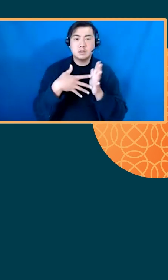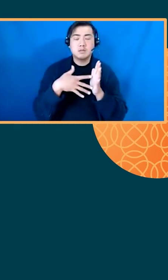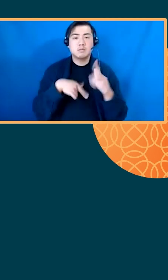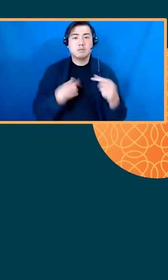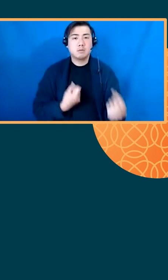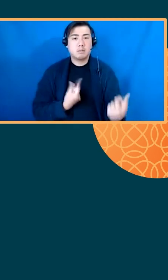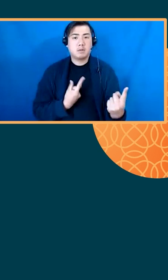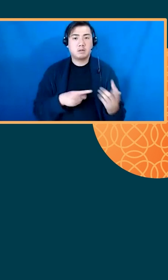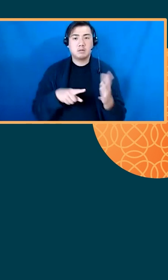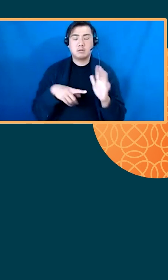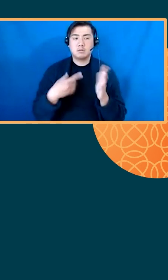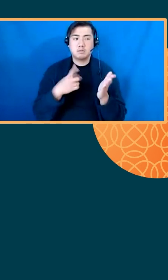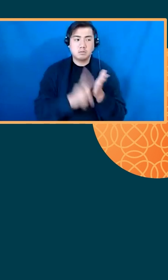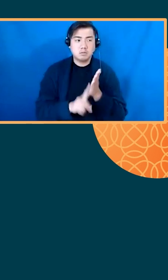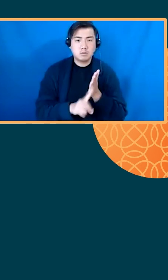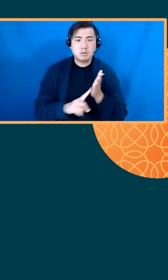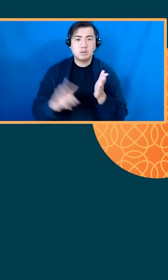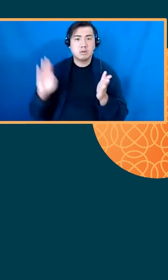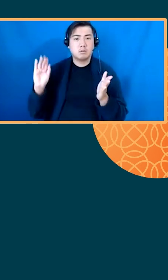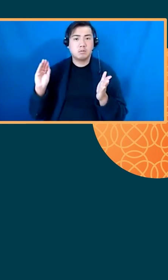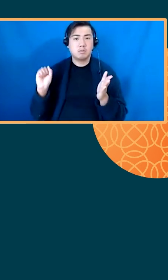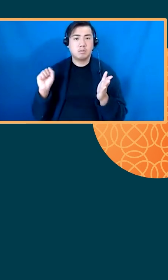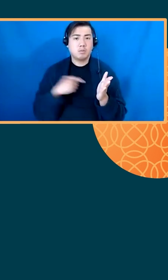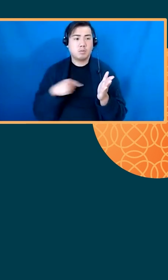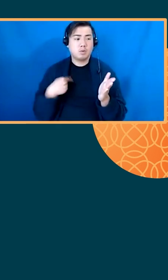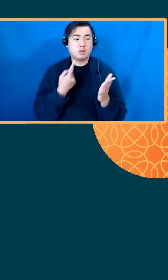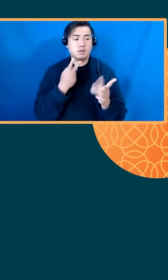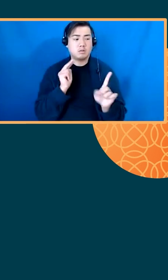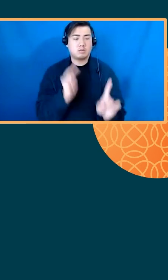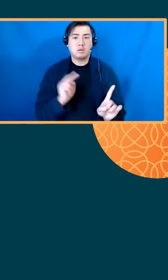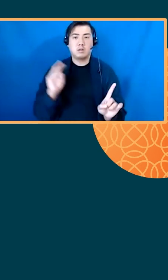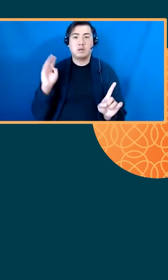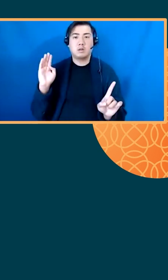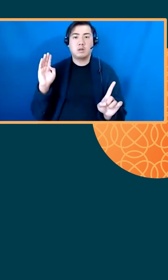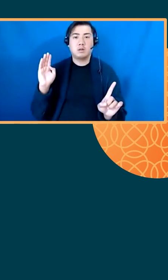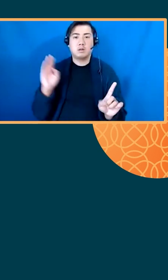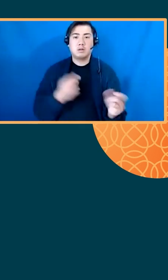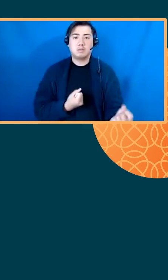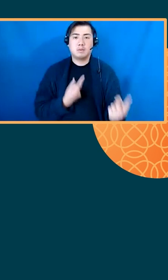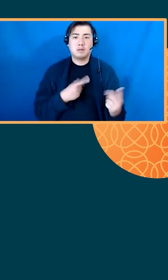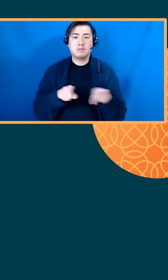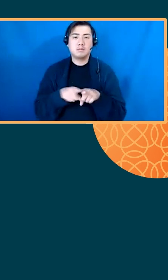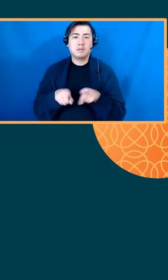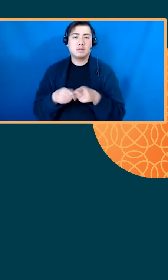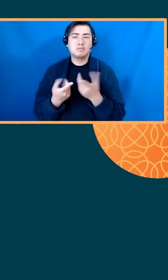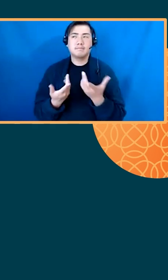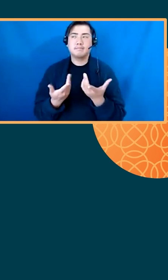we think about how empathy is kind of like a ladder that you climb that doesn't